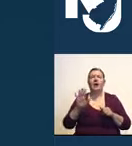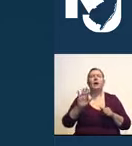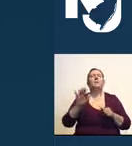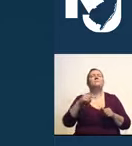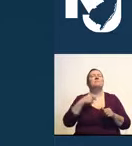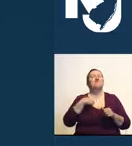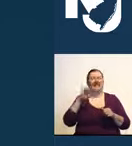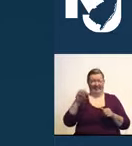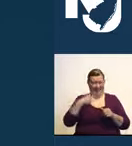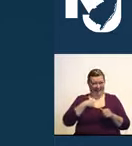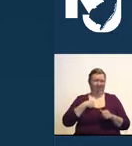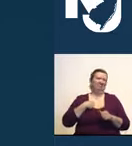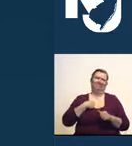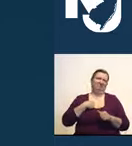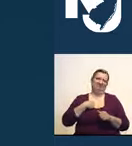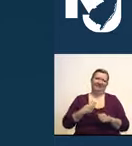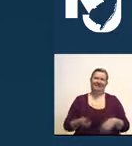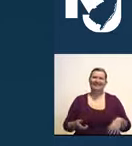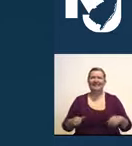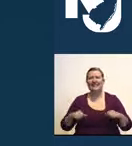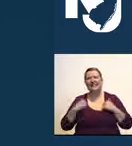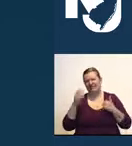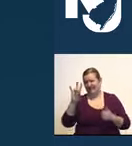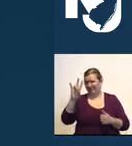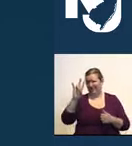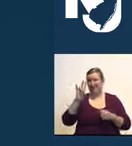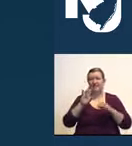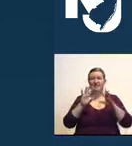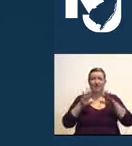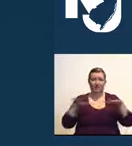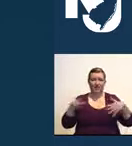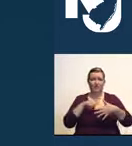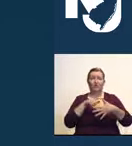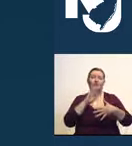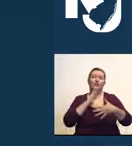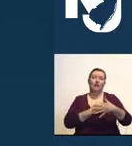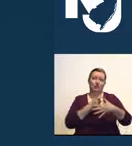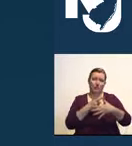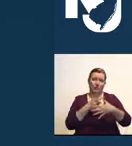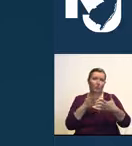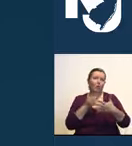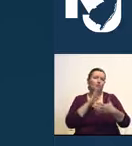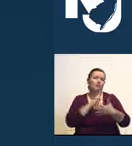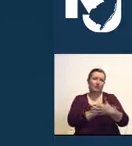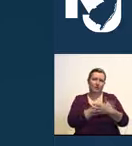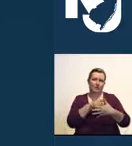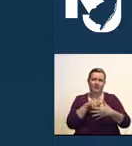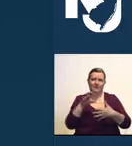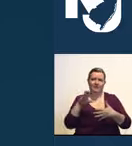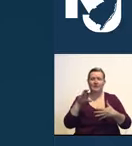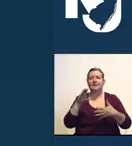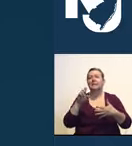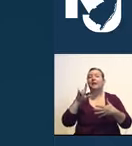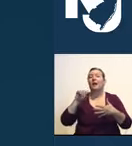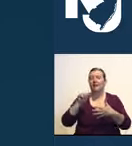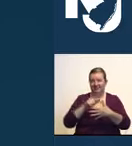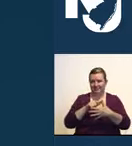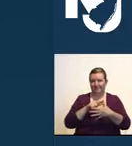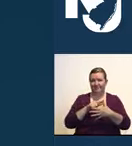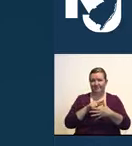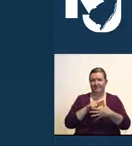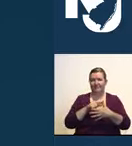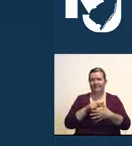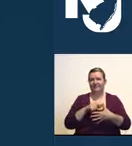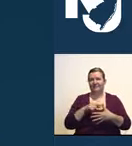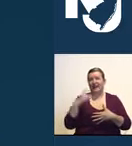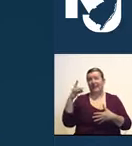behind his 7 surviving children, one of whom, daughter Cecilia, I had the great honor of speaking last week, 18 grandchildren, and